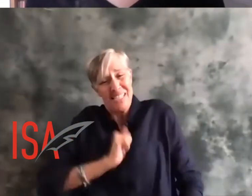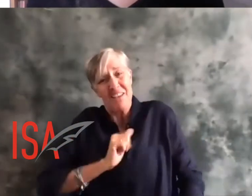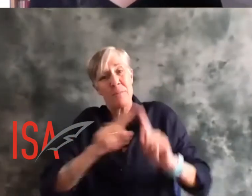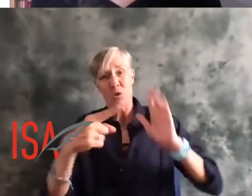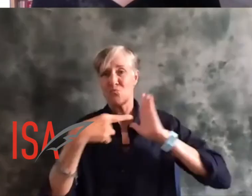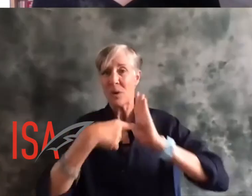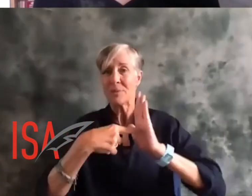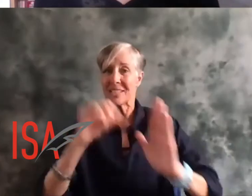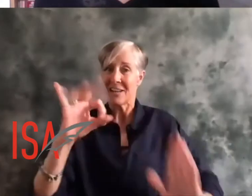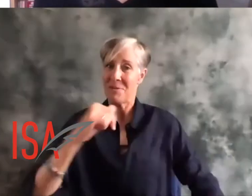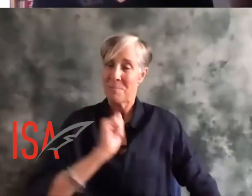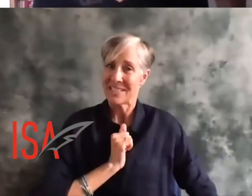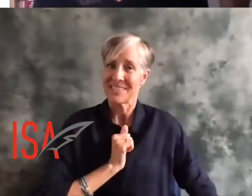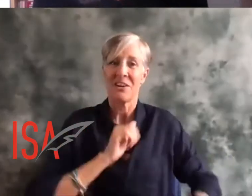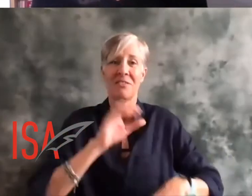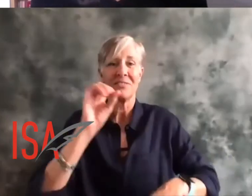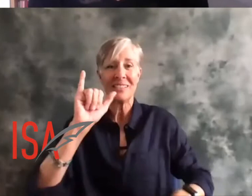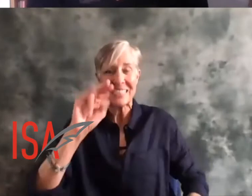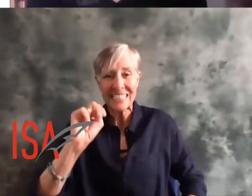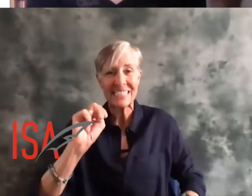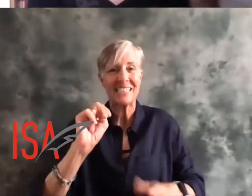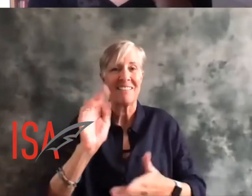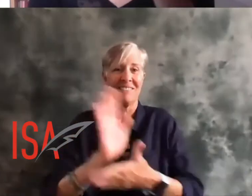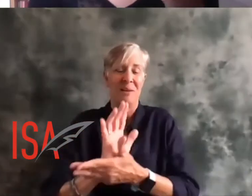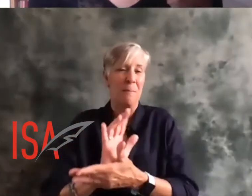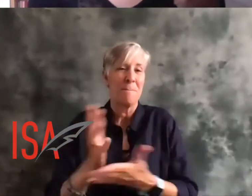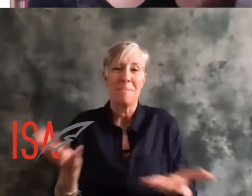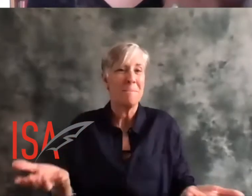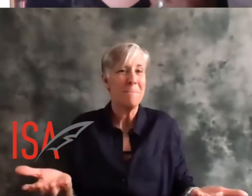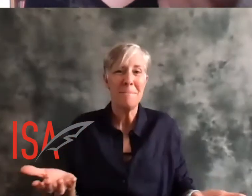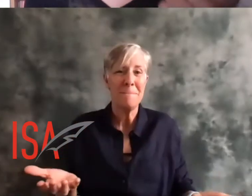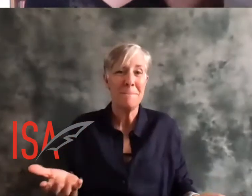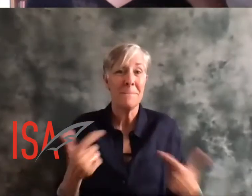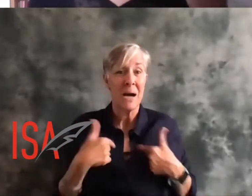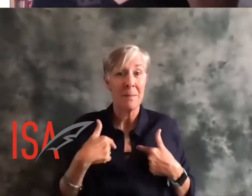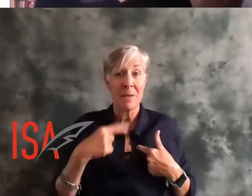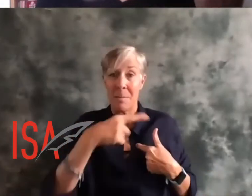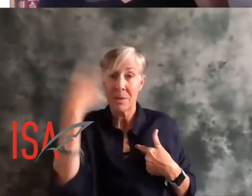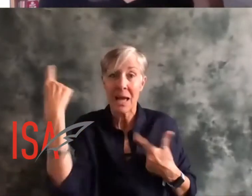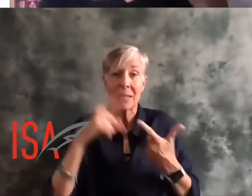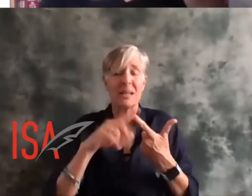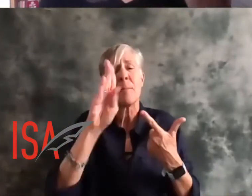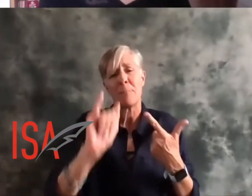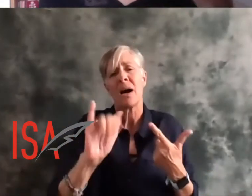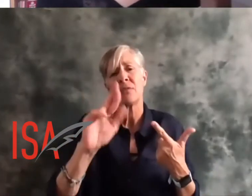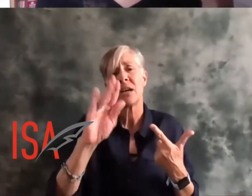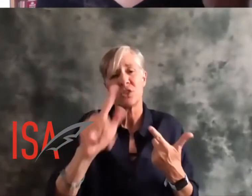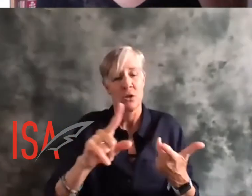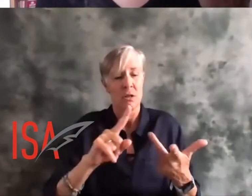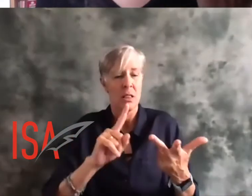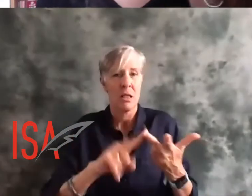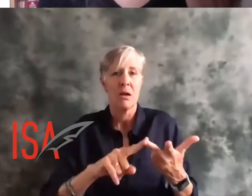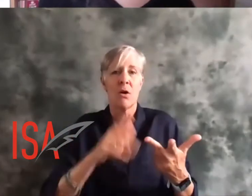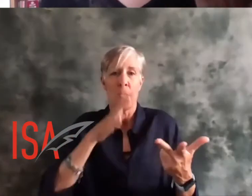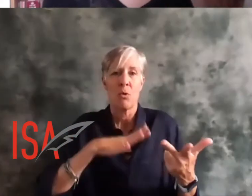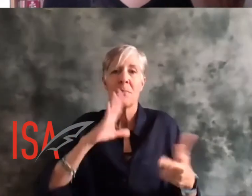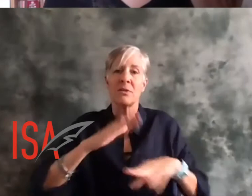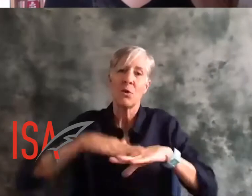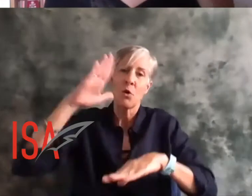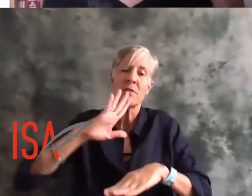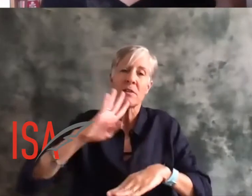You know, and being someone, so I am Black, I'm biracial, I'm a woman, I'm over 40,